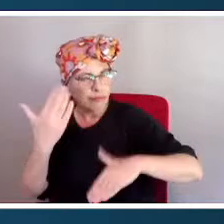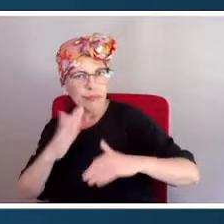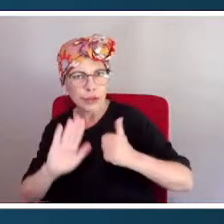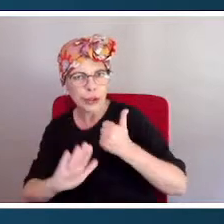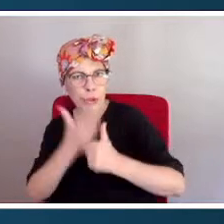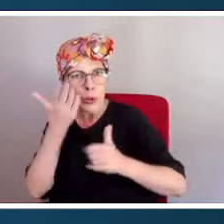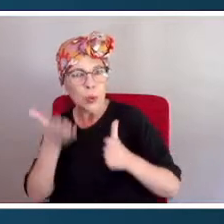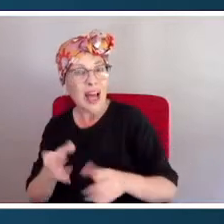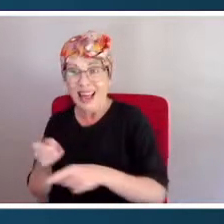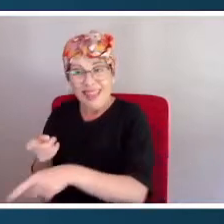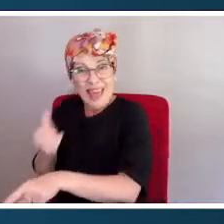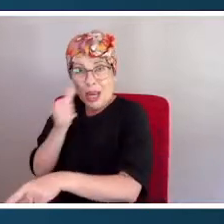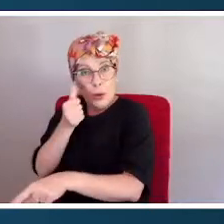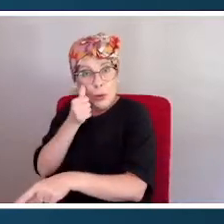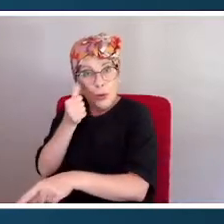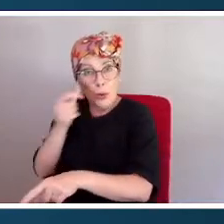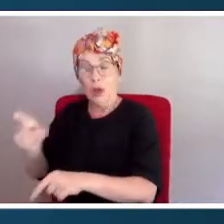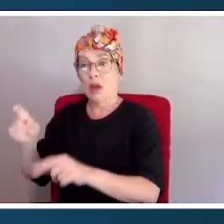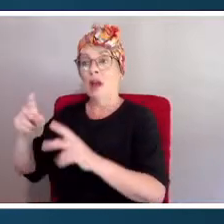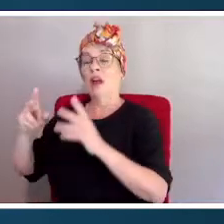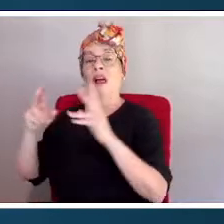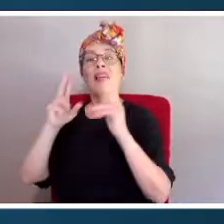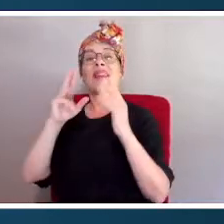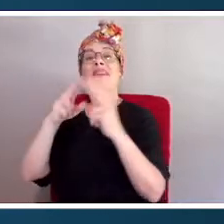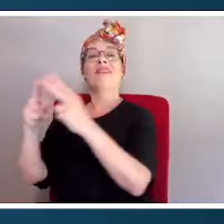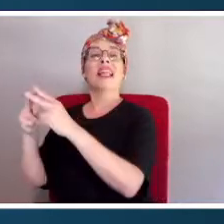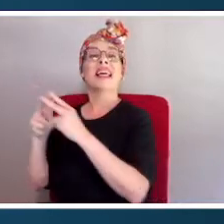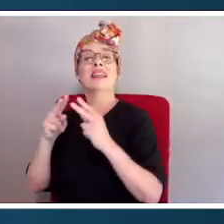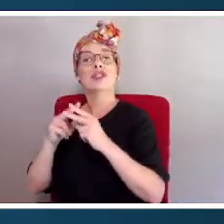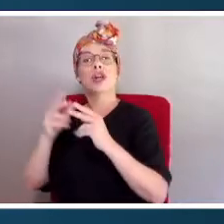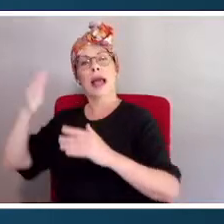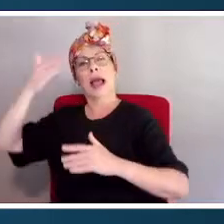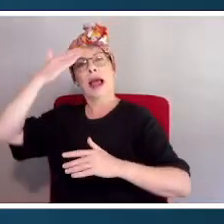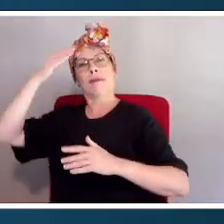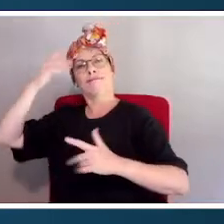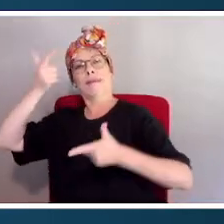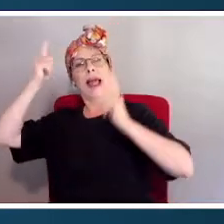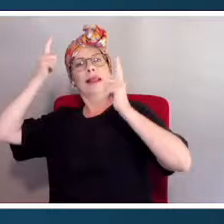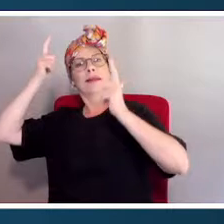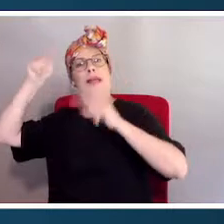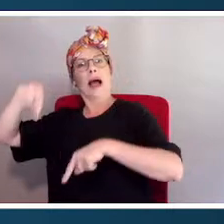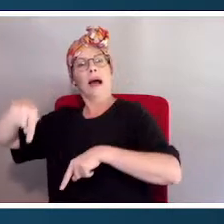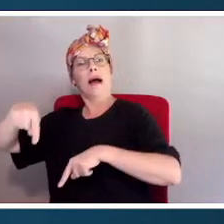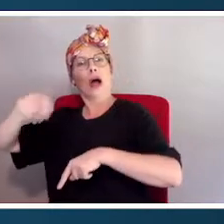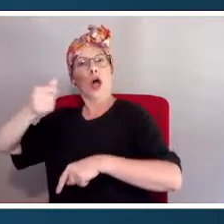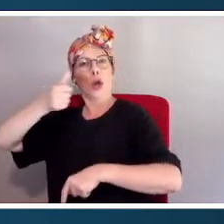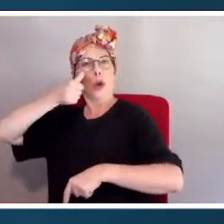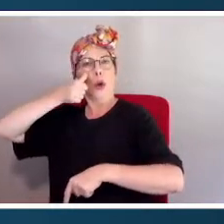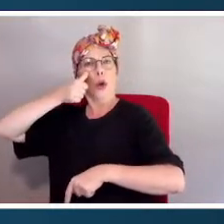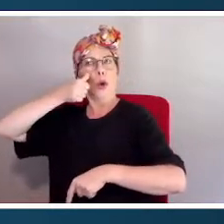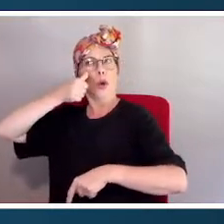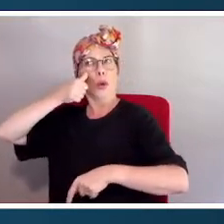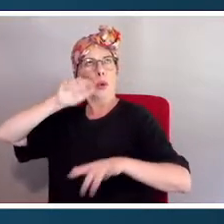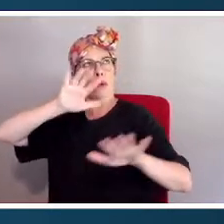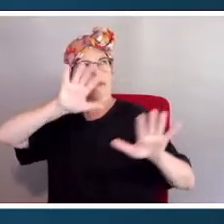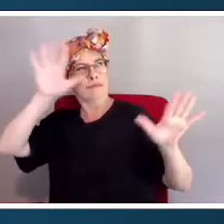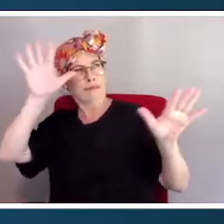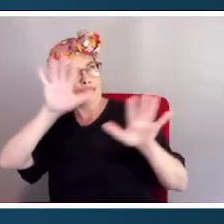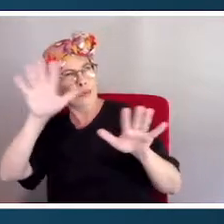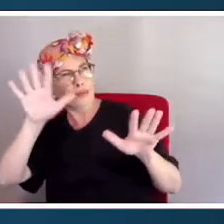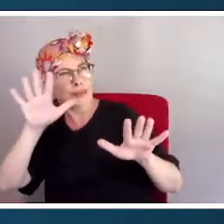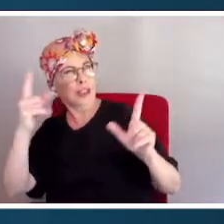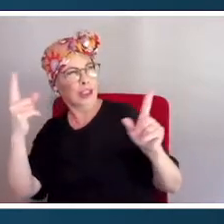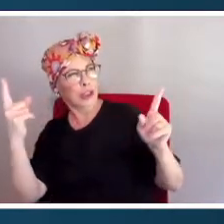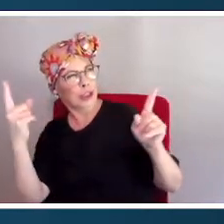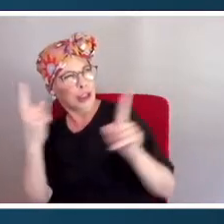While our village elders knew that the climate change or climate was changing,